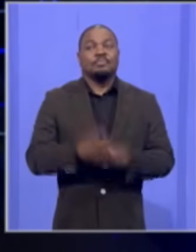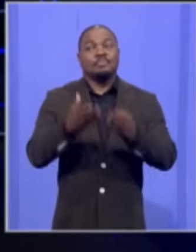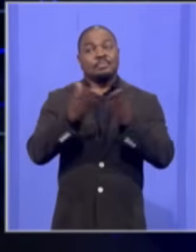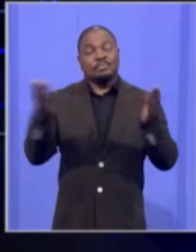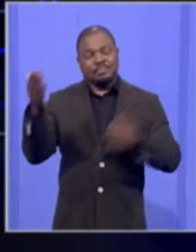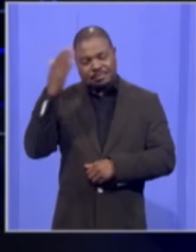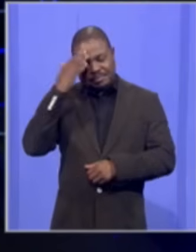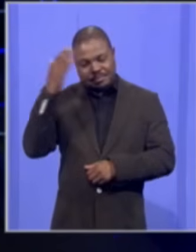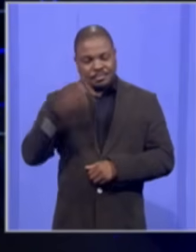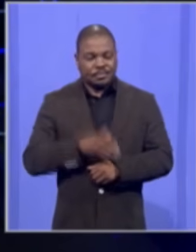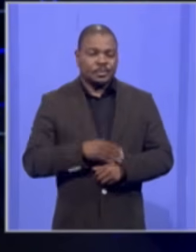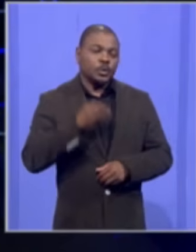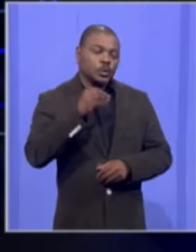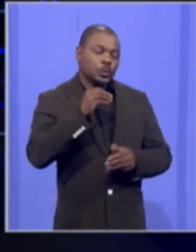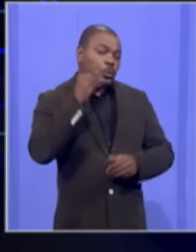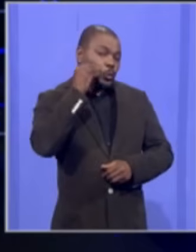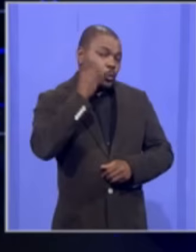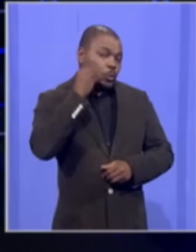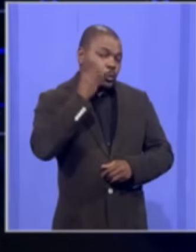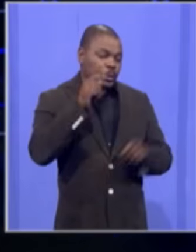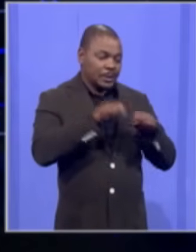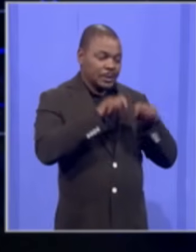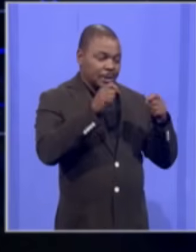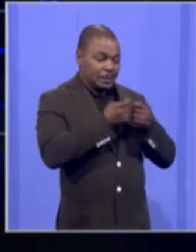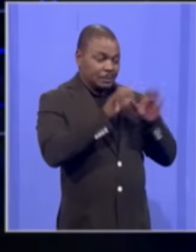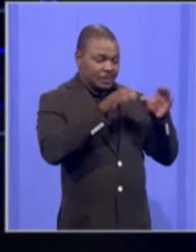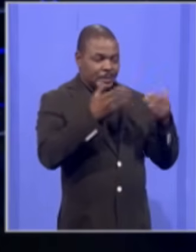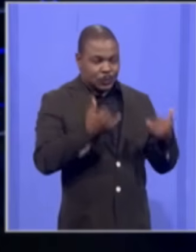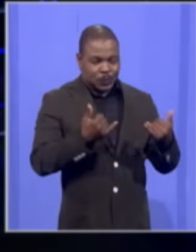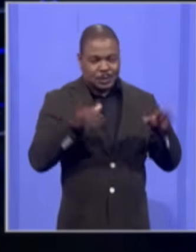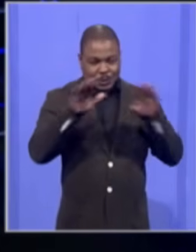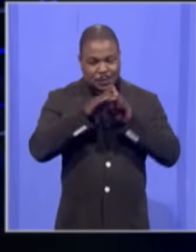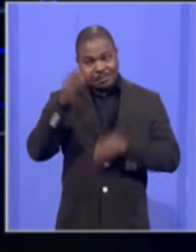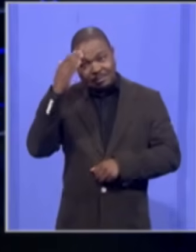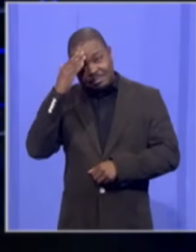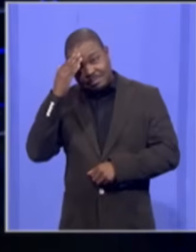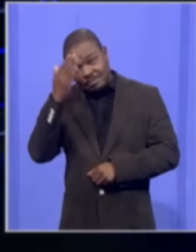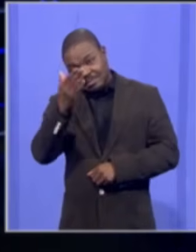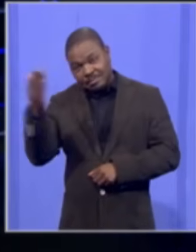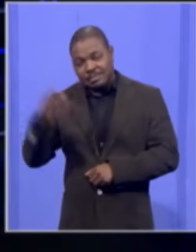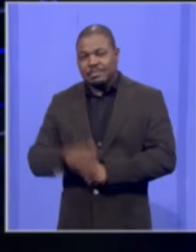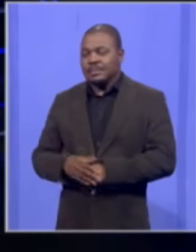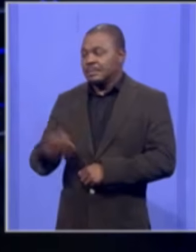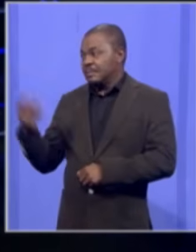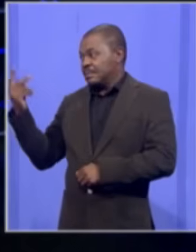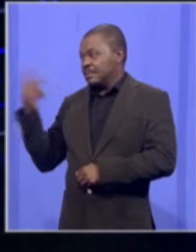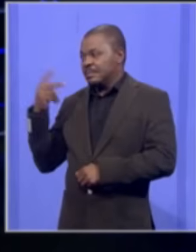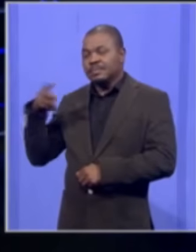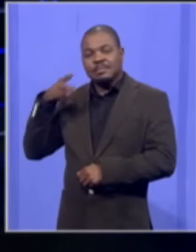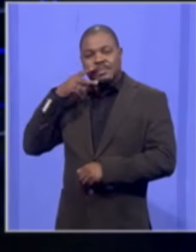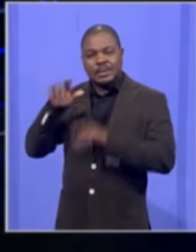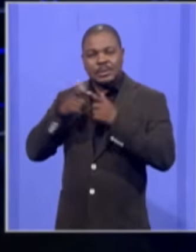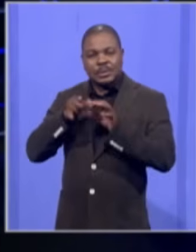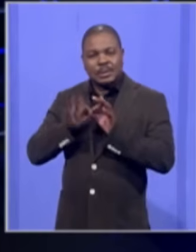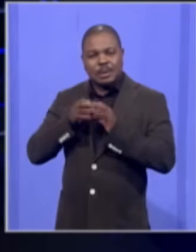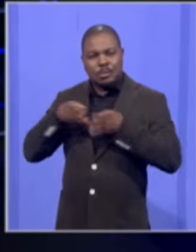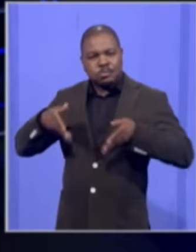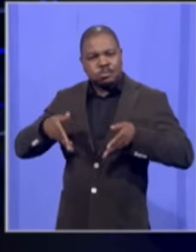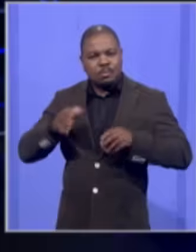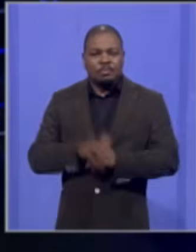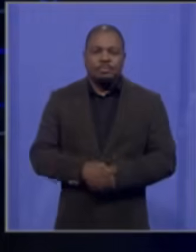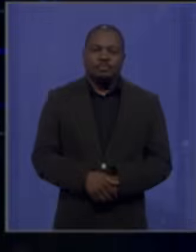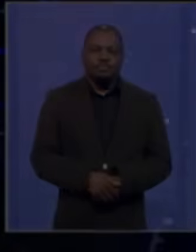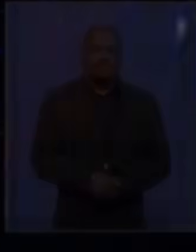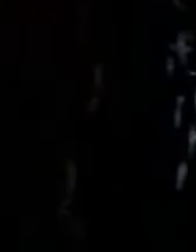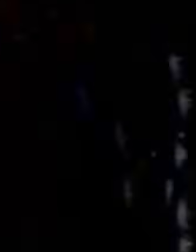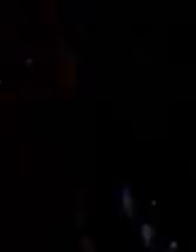Moidumela moifo ona wa ditaba tsa Sesotho o dumedisa le phirimaneng ena. Puong ya matsoho ke na le tlou e leng Augustine Letlalo.